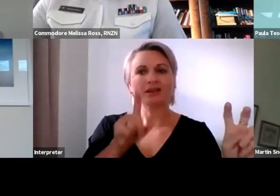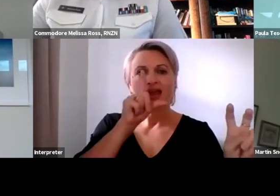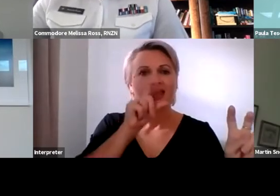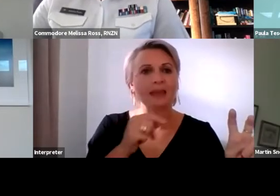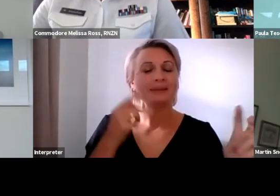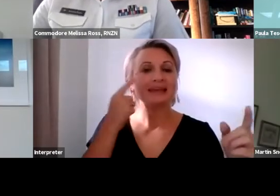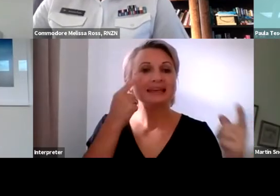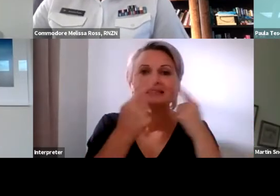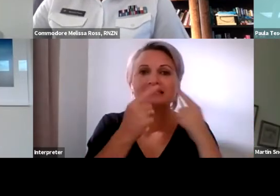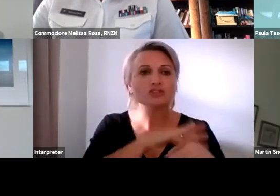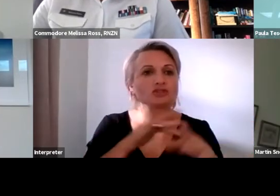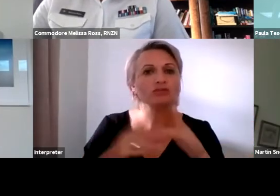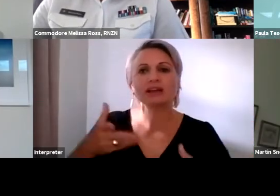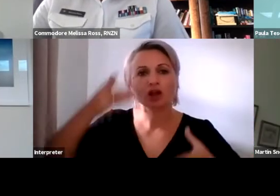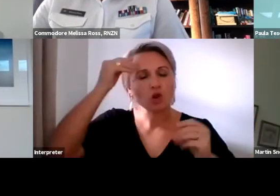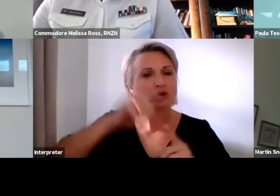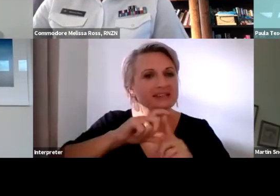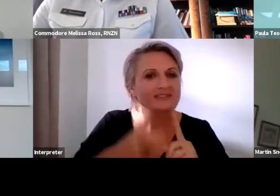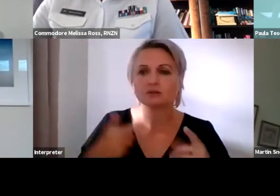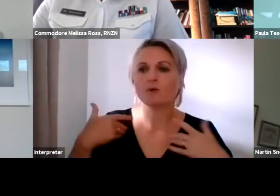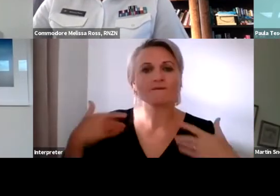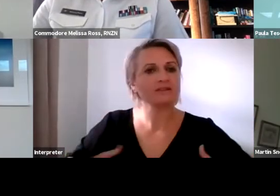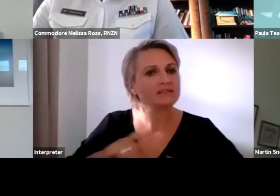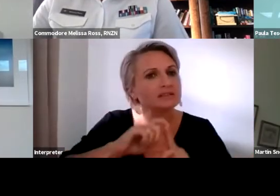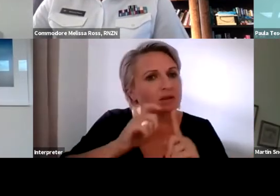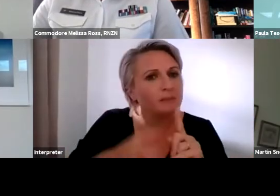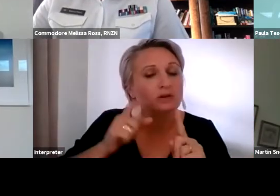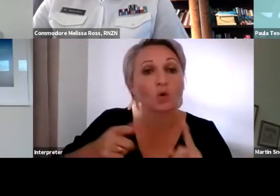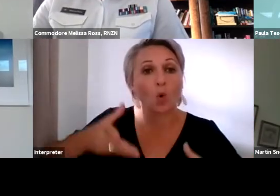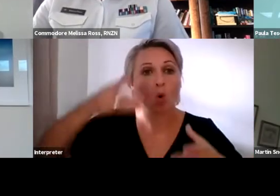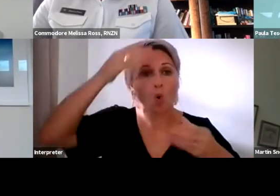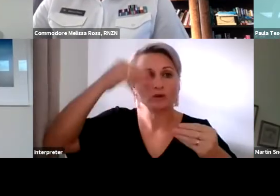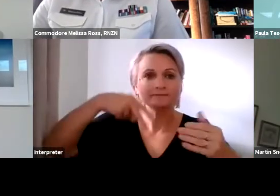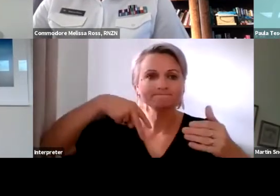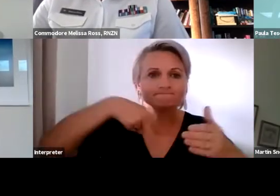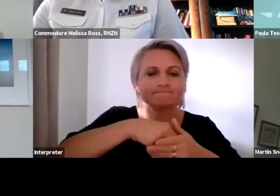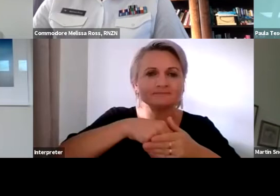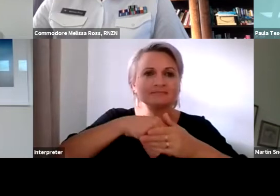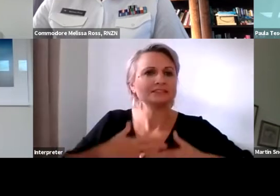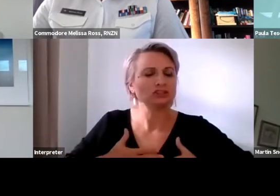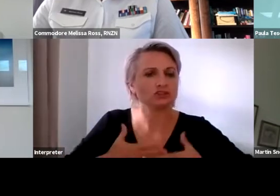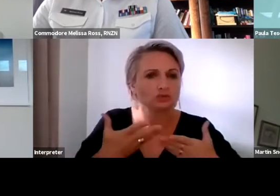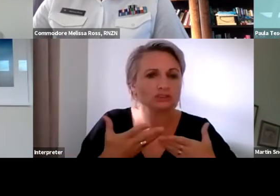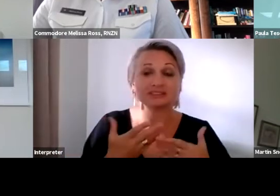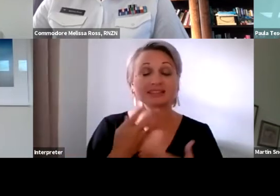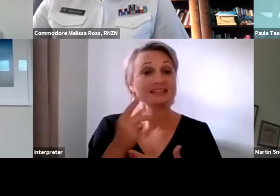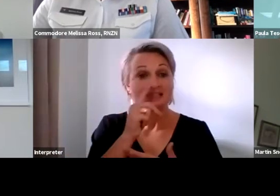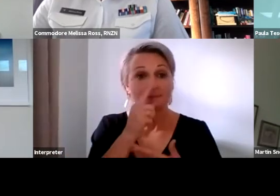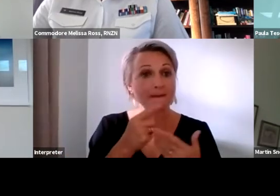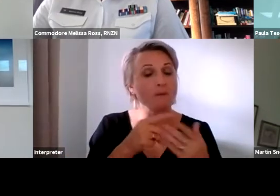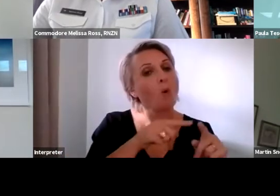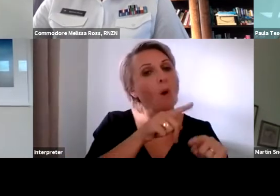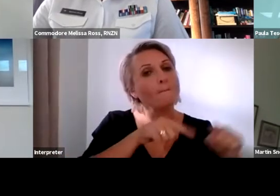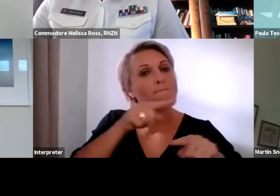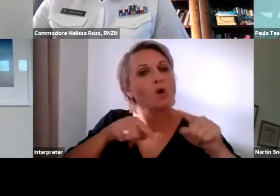learning difficulties, and mental distress. Some people experience multiple impairments.